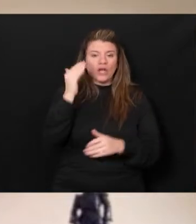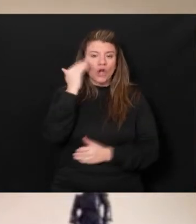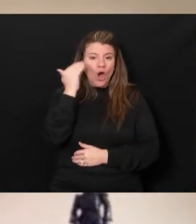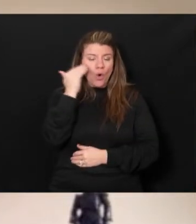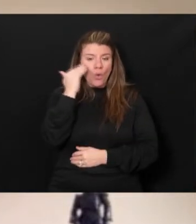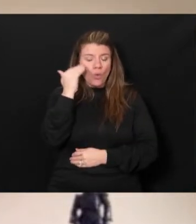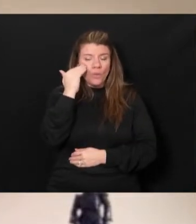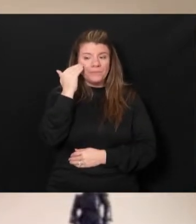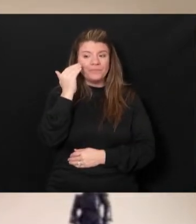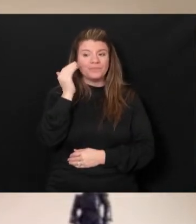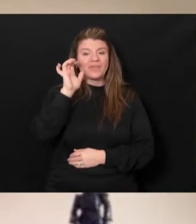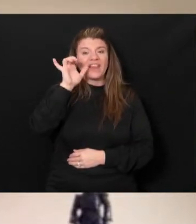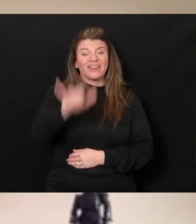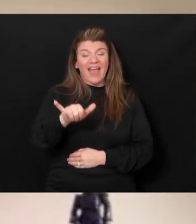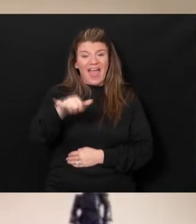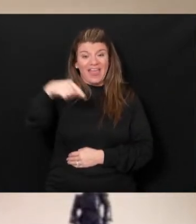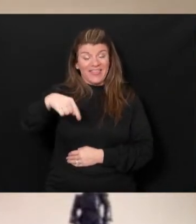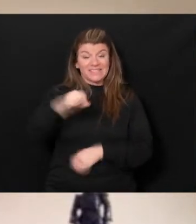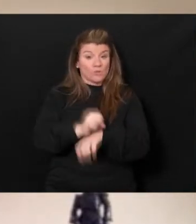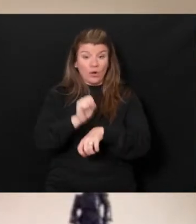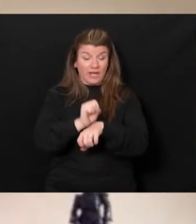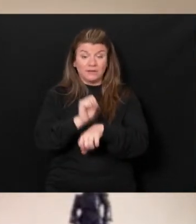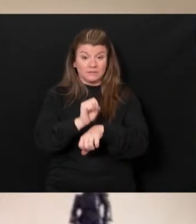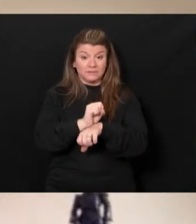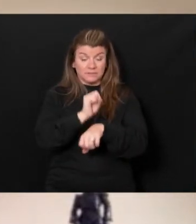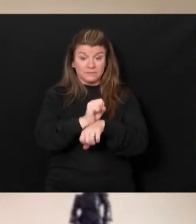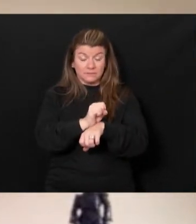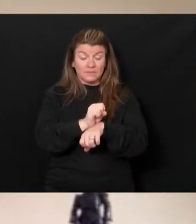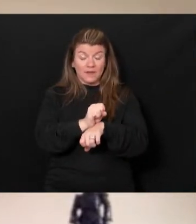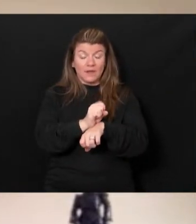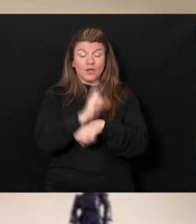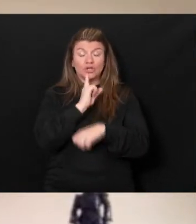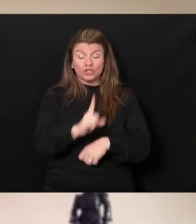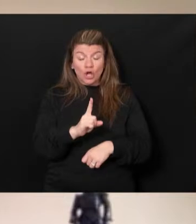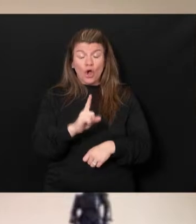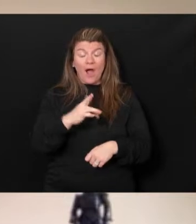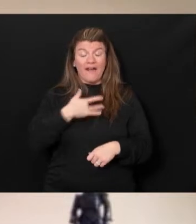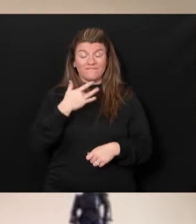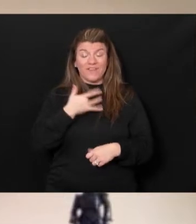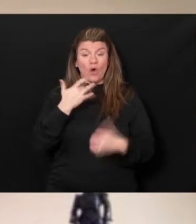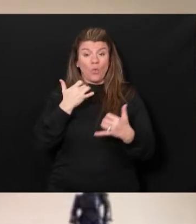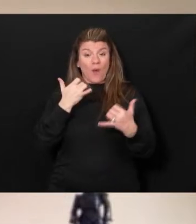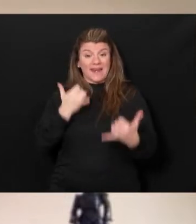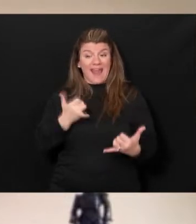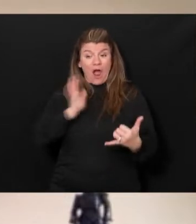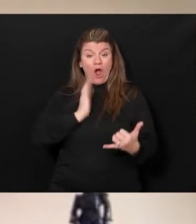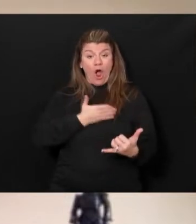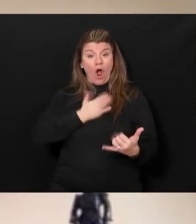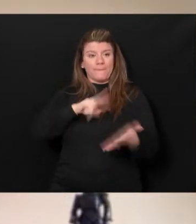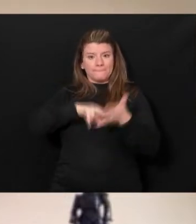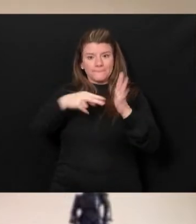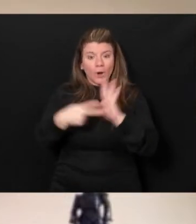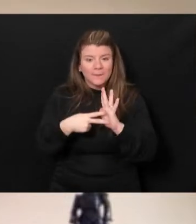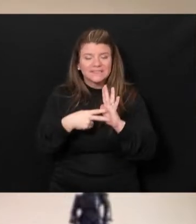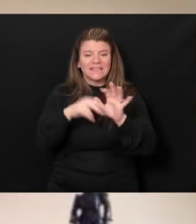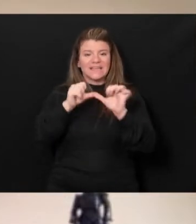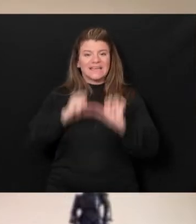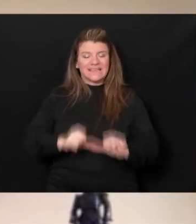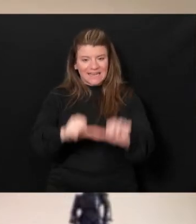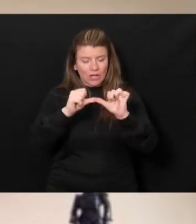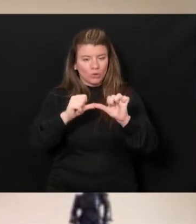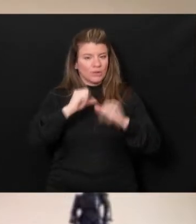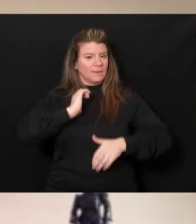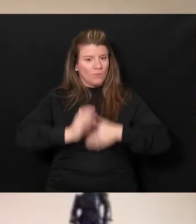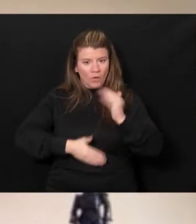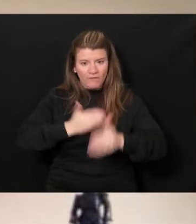that this is working. So I believe right now our intent is to continue to move forward